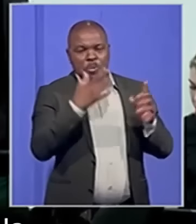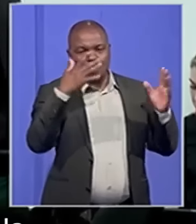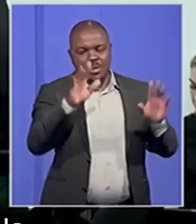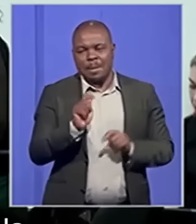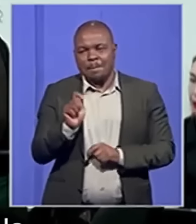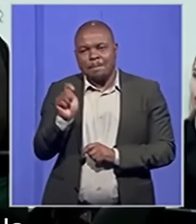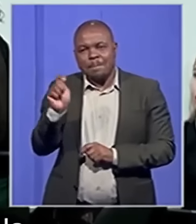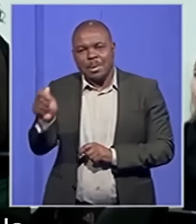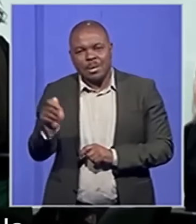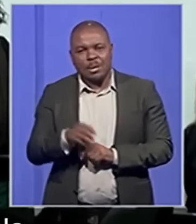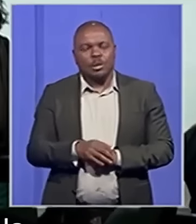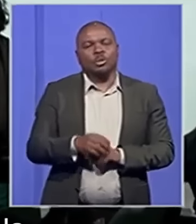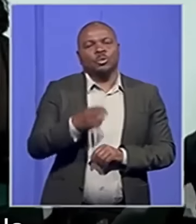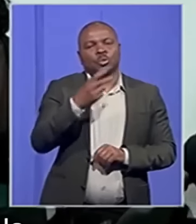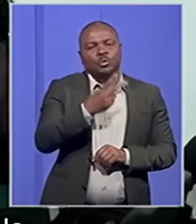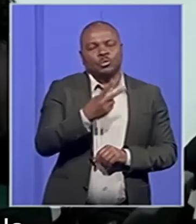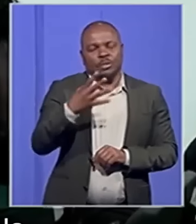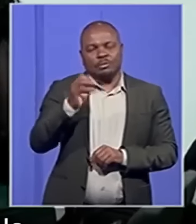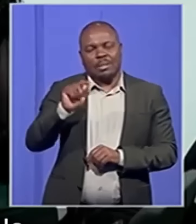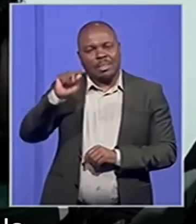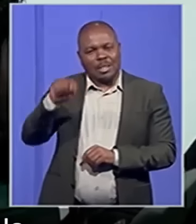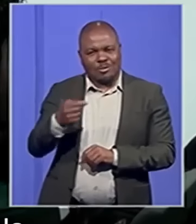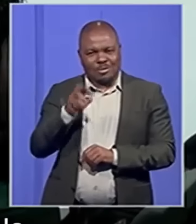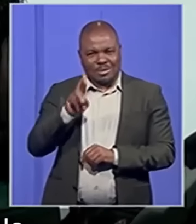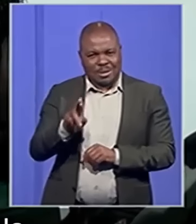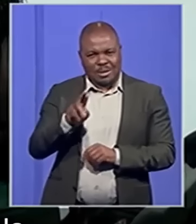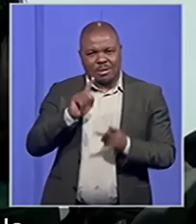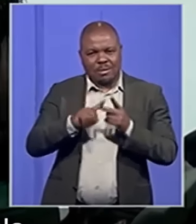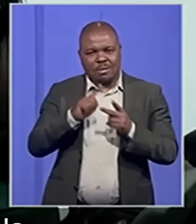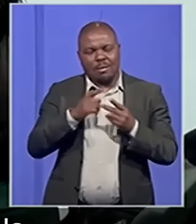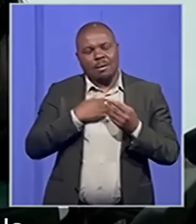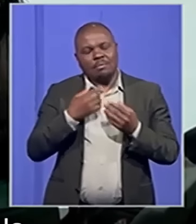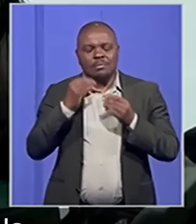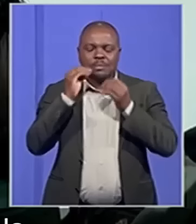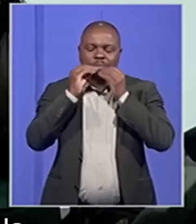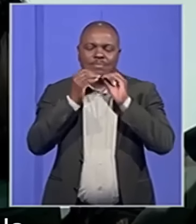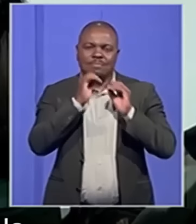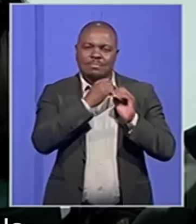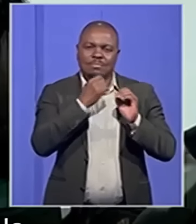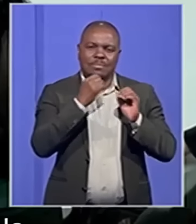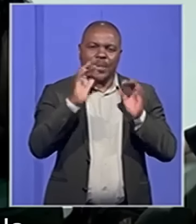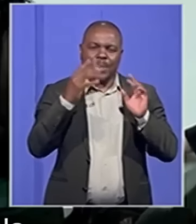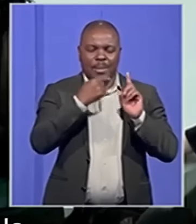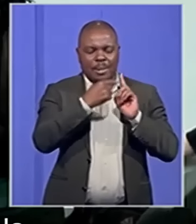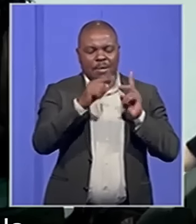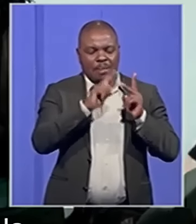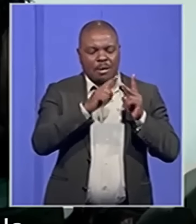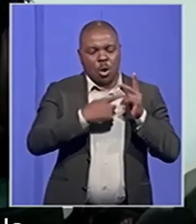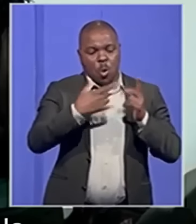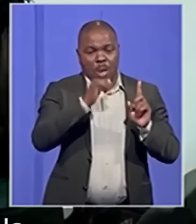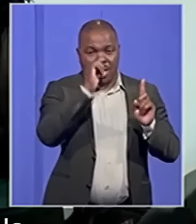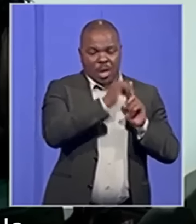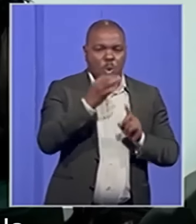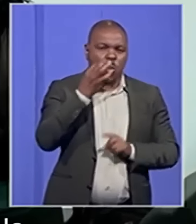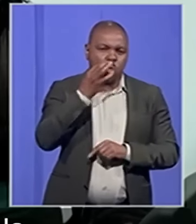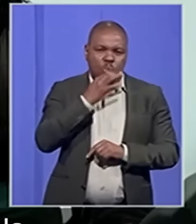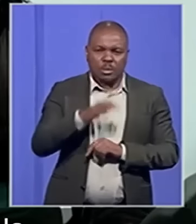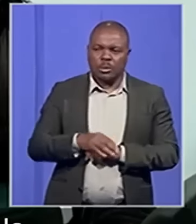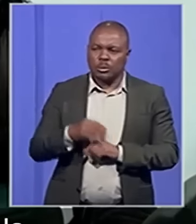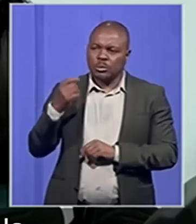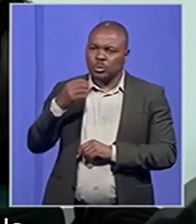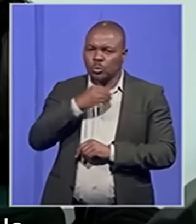tše 250 go tsenya sebenyabenyane sa ka ganong. Moemedi wa David wa semolao o ile a nganga la gore ngaka ya